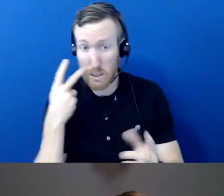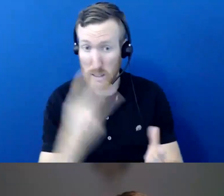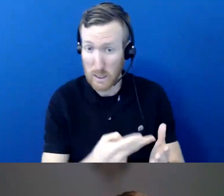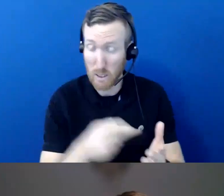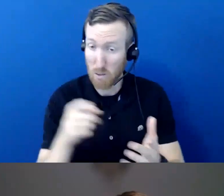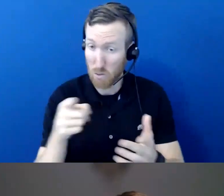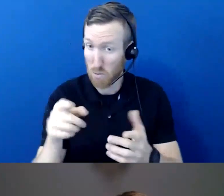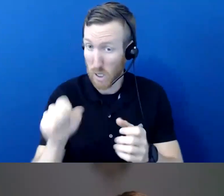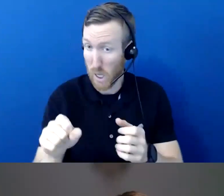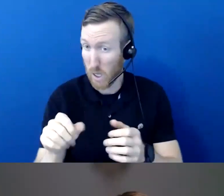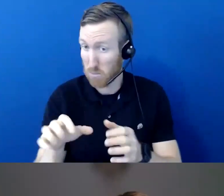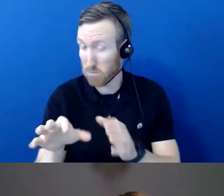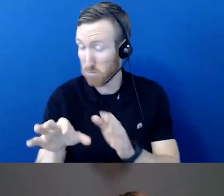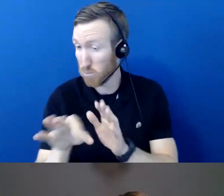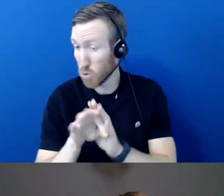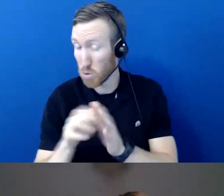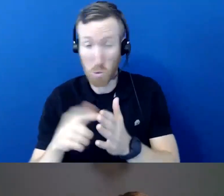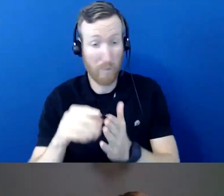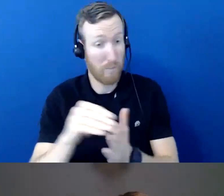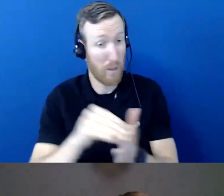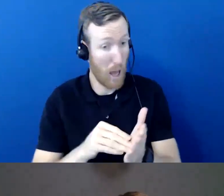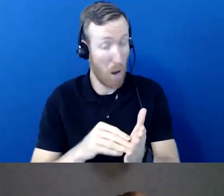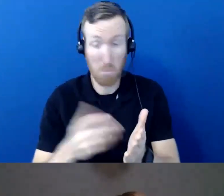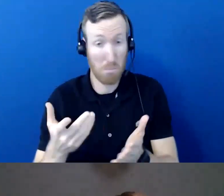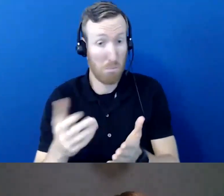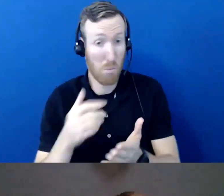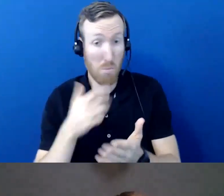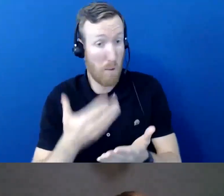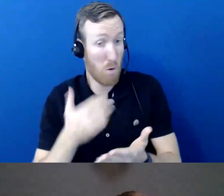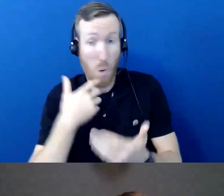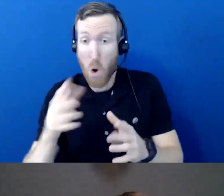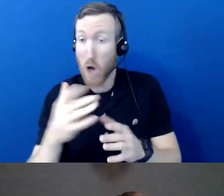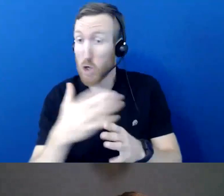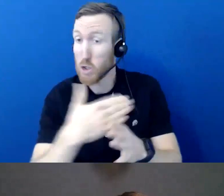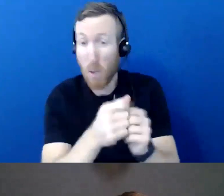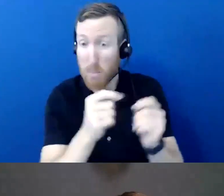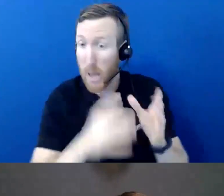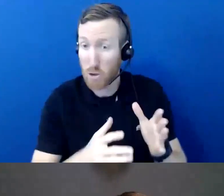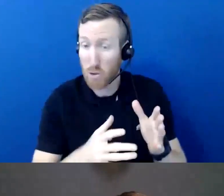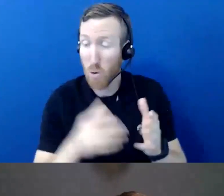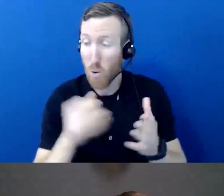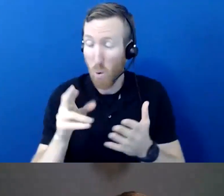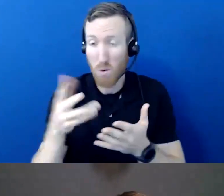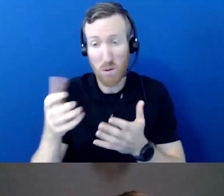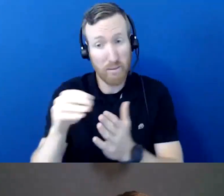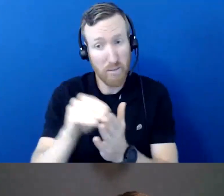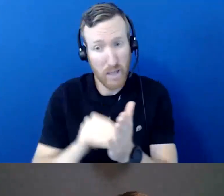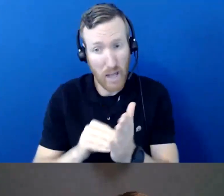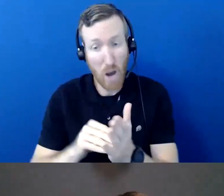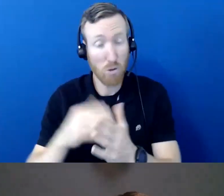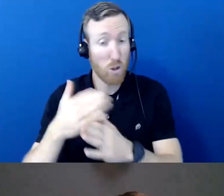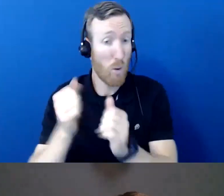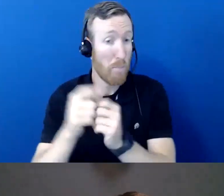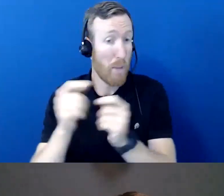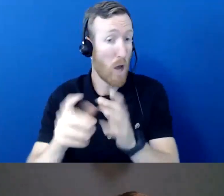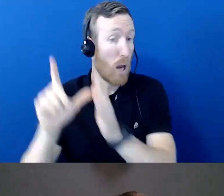out the passport and keep it as a personal record and not share it with your manager, or you can fill it out and decide to share it with your manager